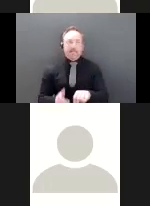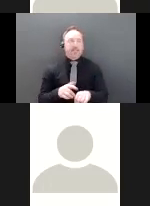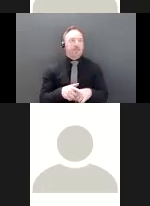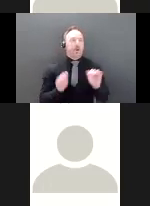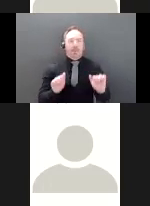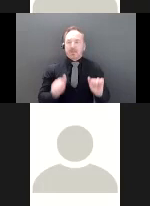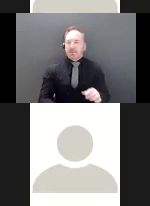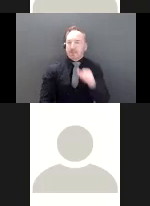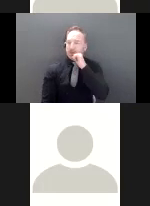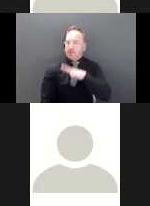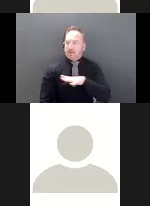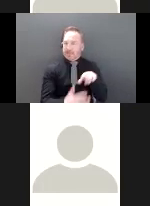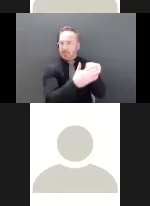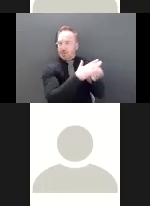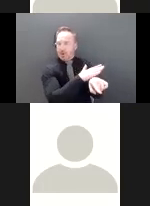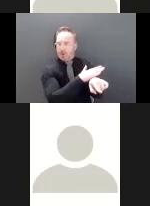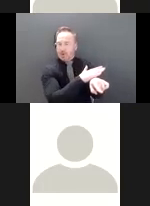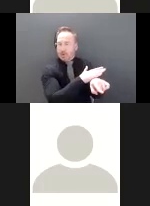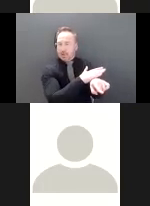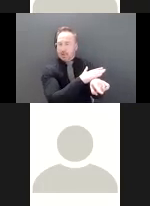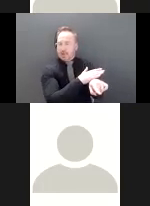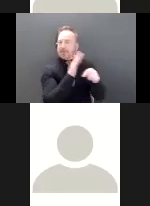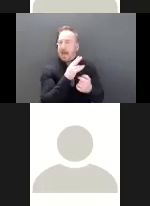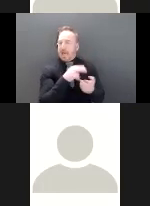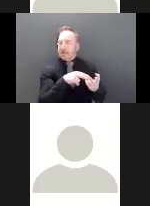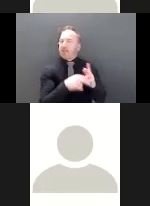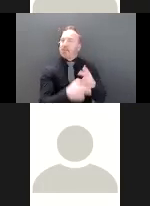escalation in a situation or relationship.